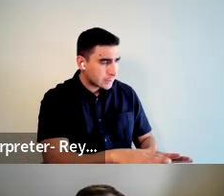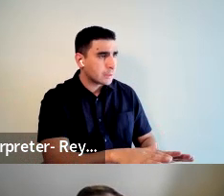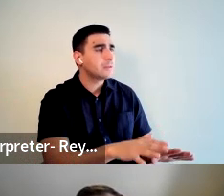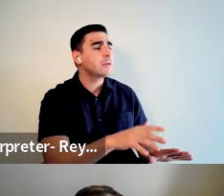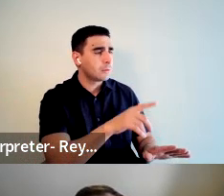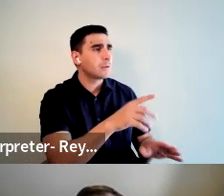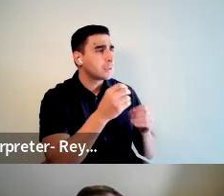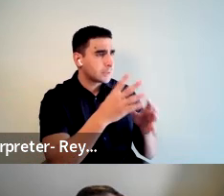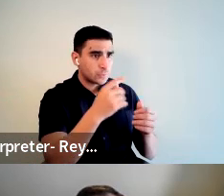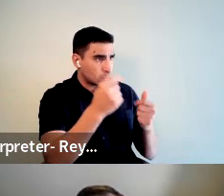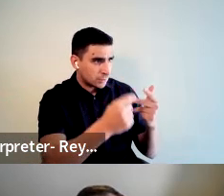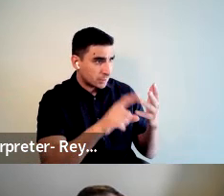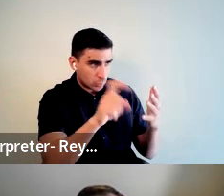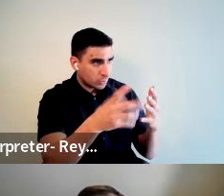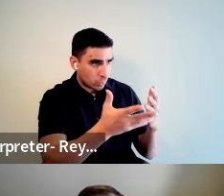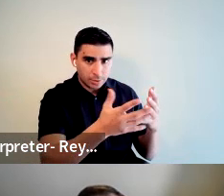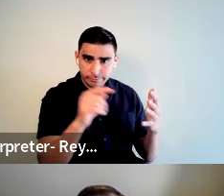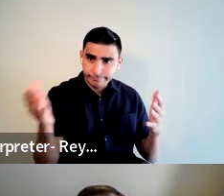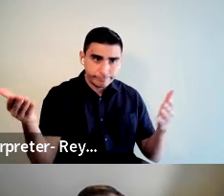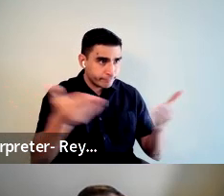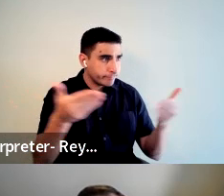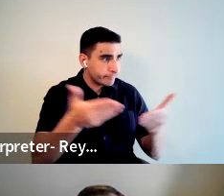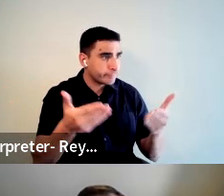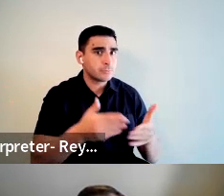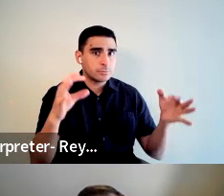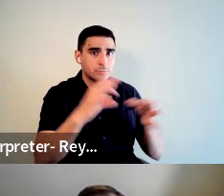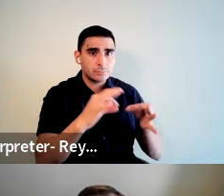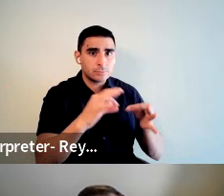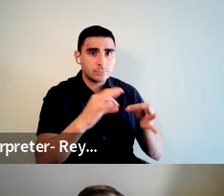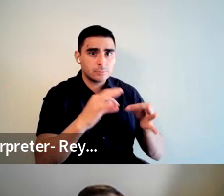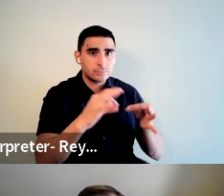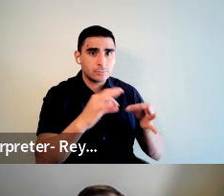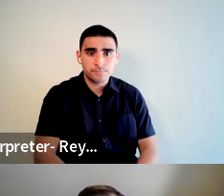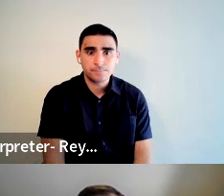you the resources that you need, or connect you with the resources we need.